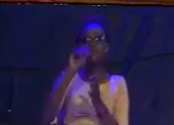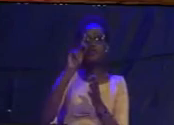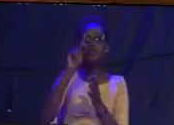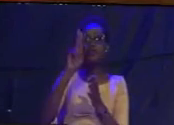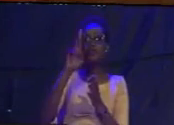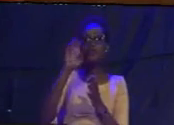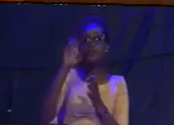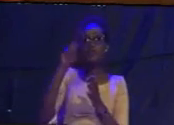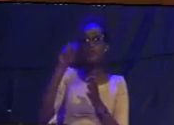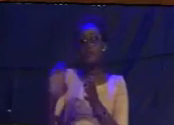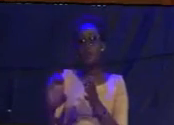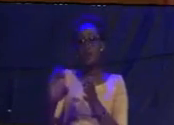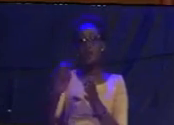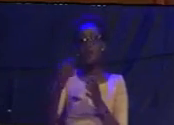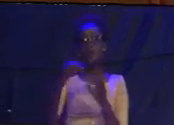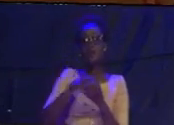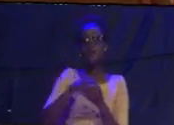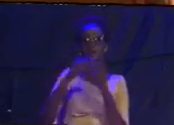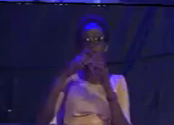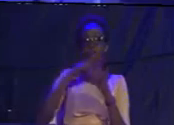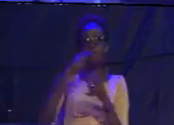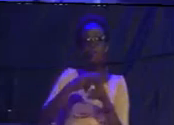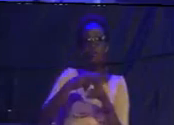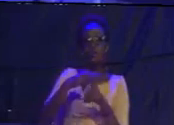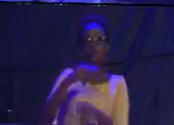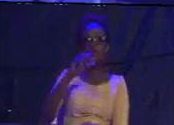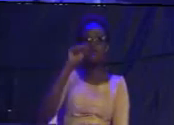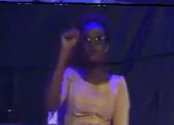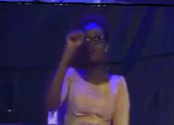Cyrene, including Simon the Niger,